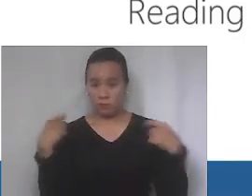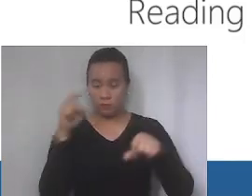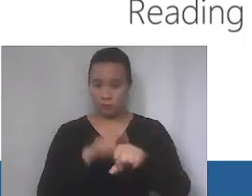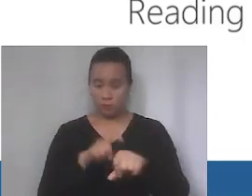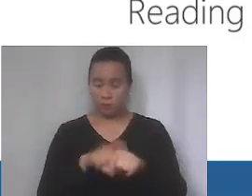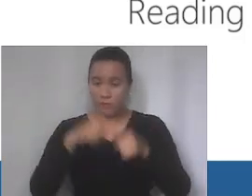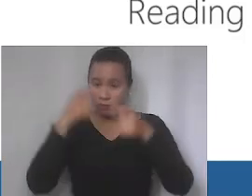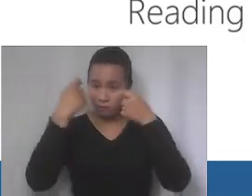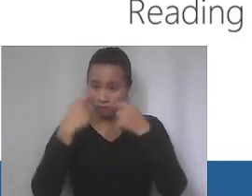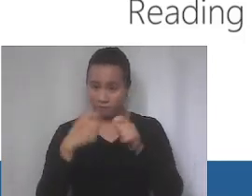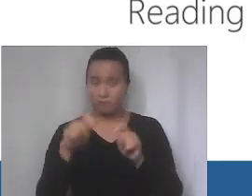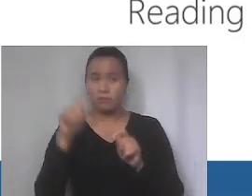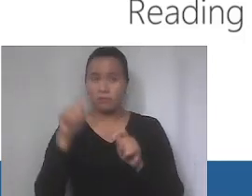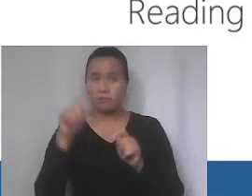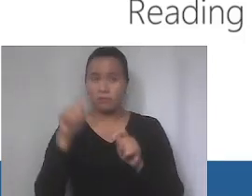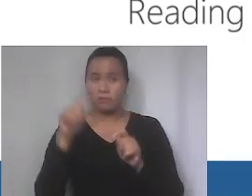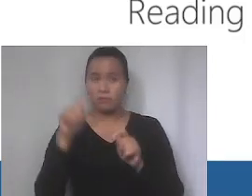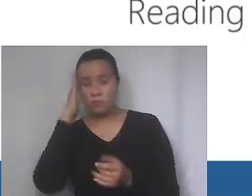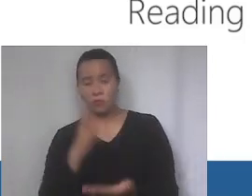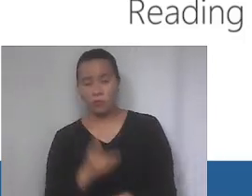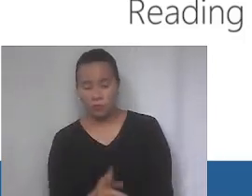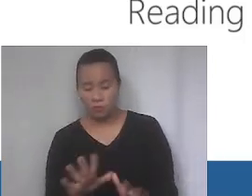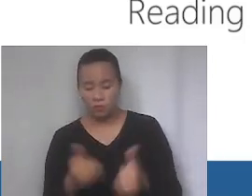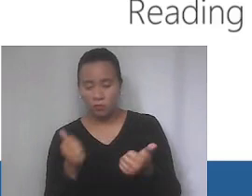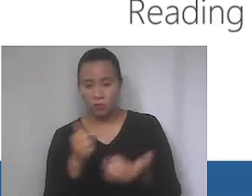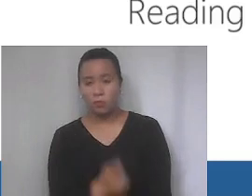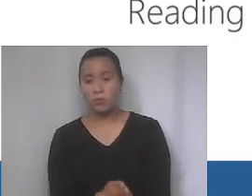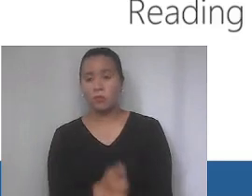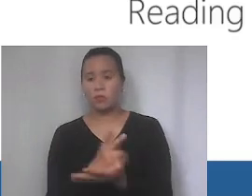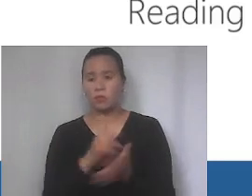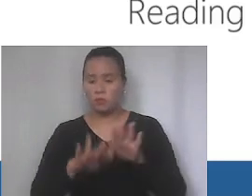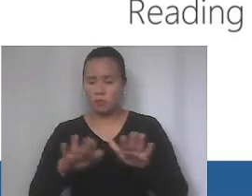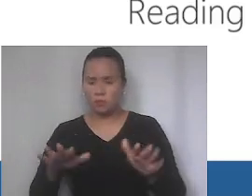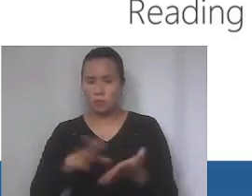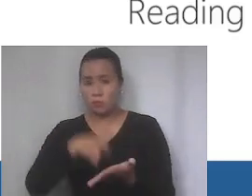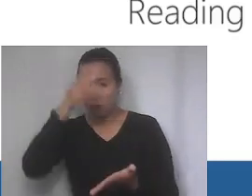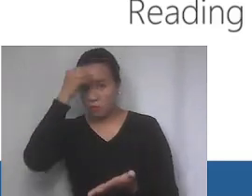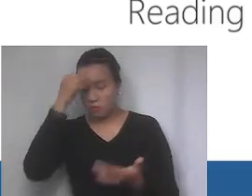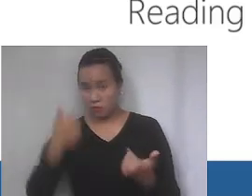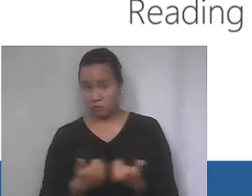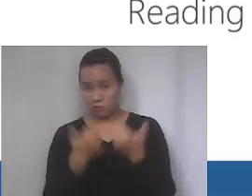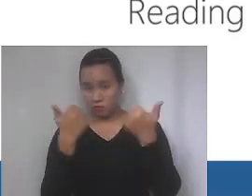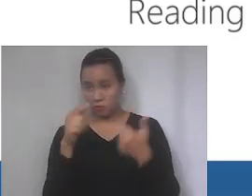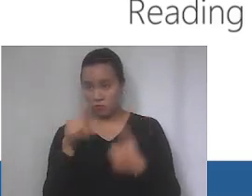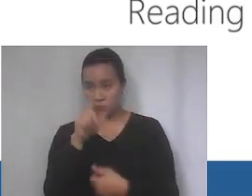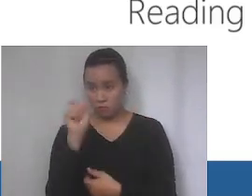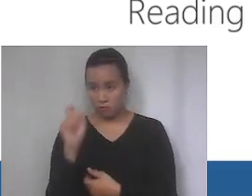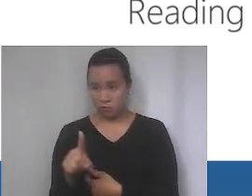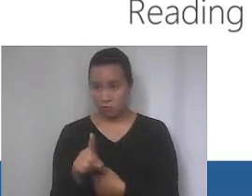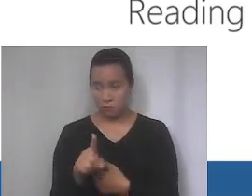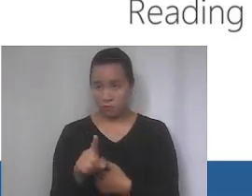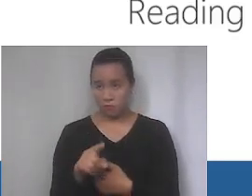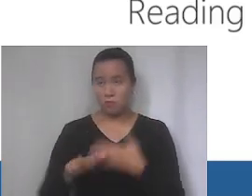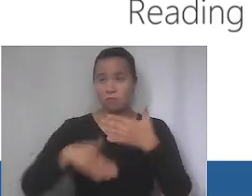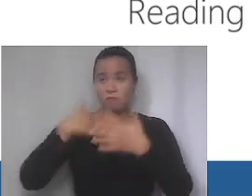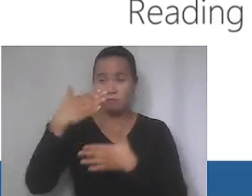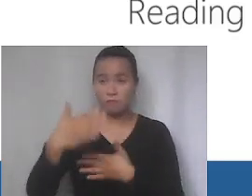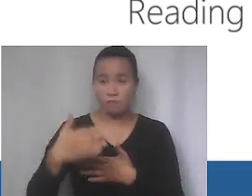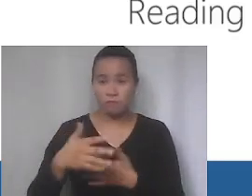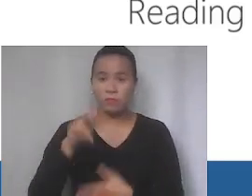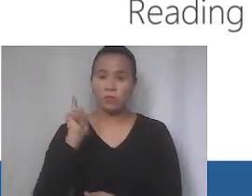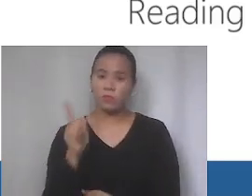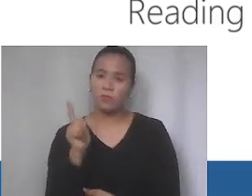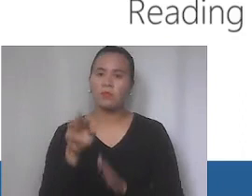more important. Is there a time that you are trying to figure out how to help a child with learning